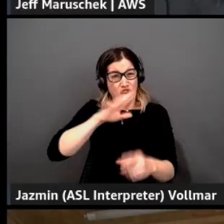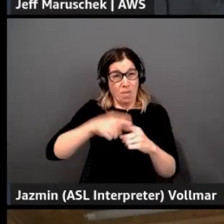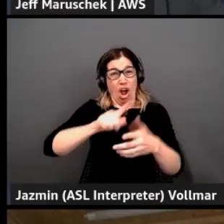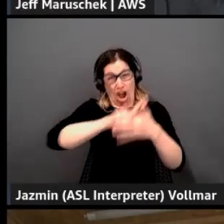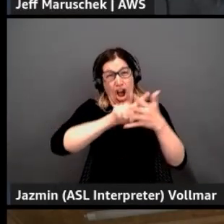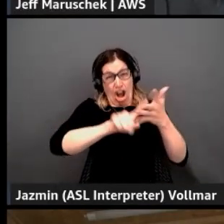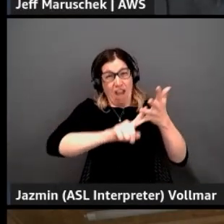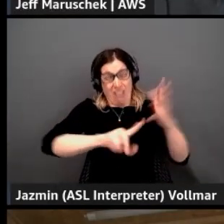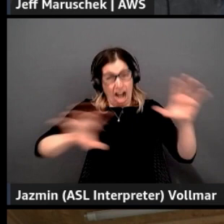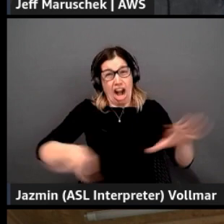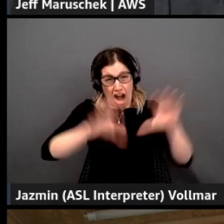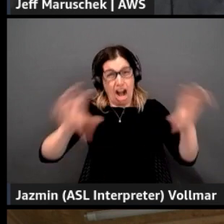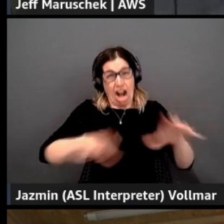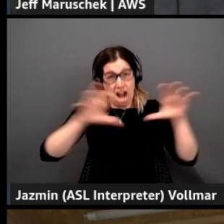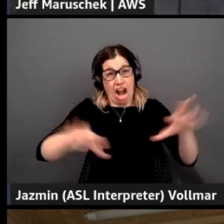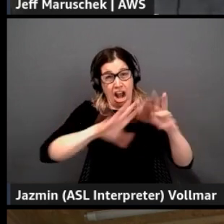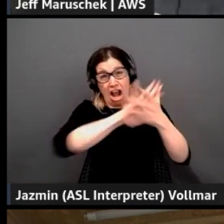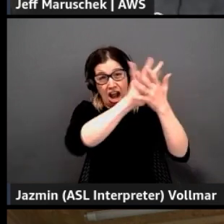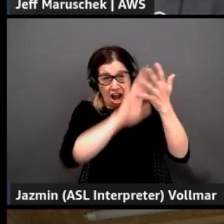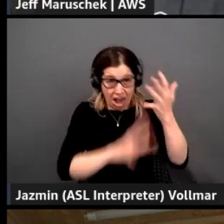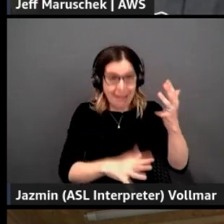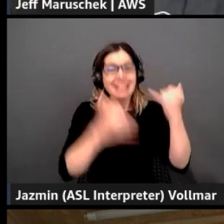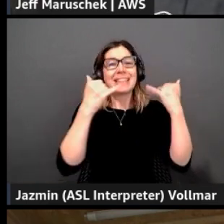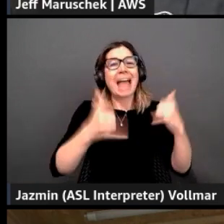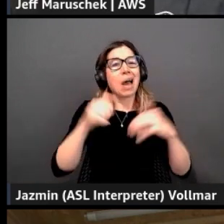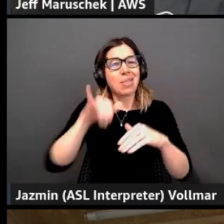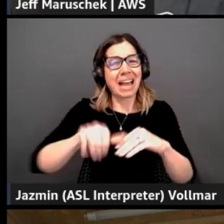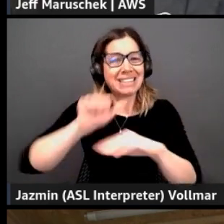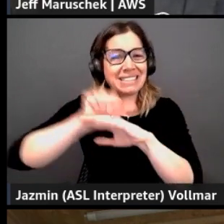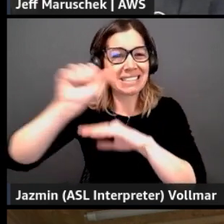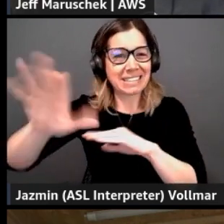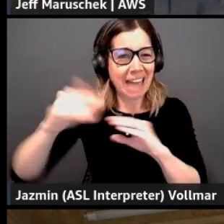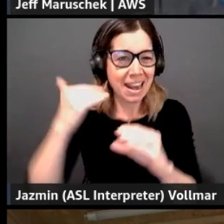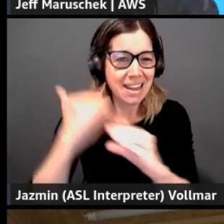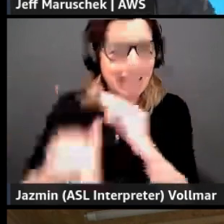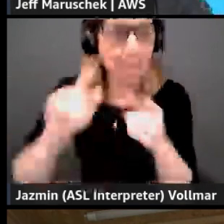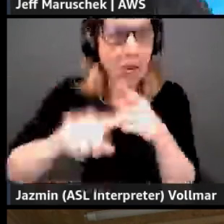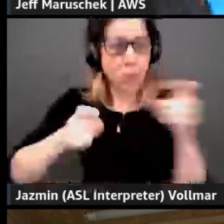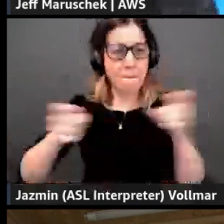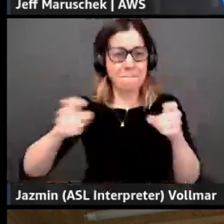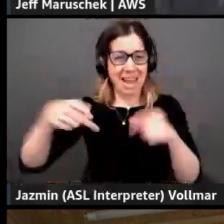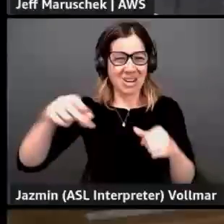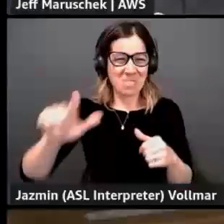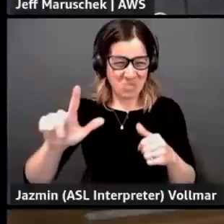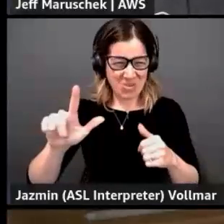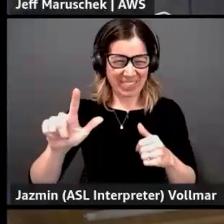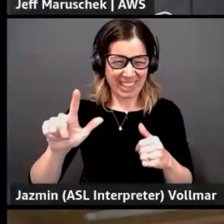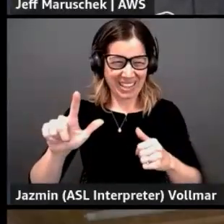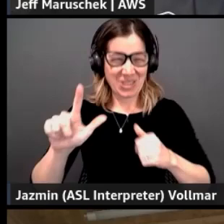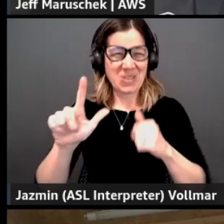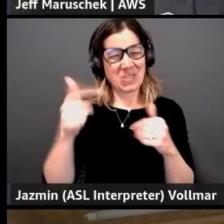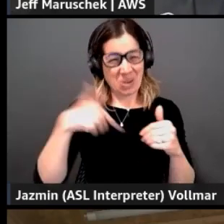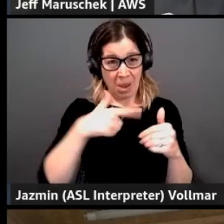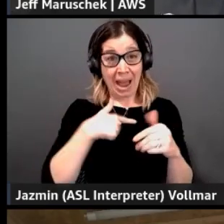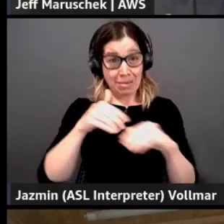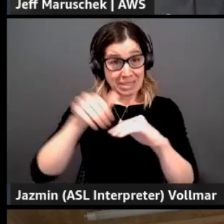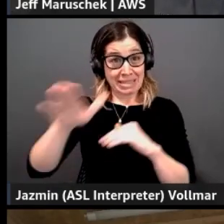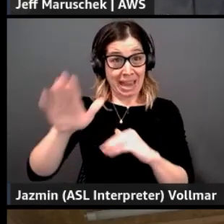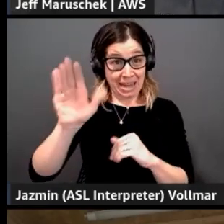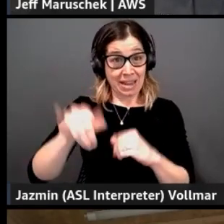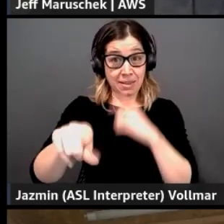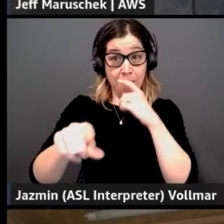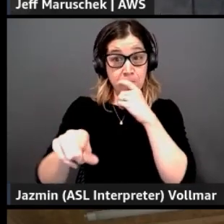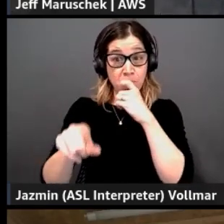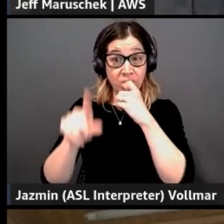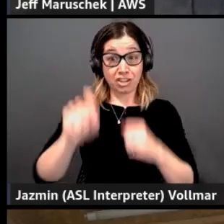sending email in a managed pool. So if I'm sending email on my glennholmes.com domain,